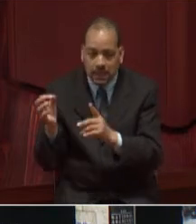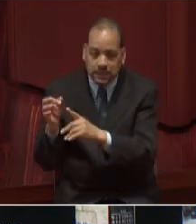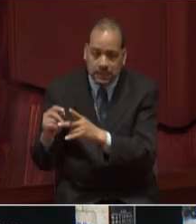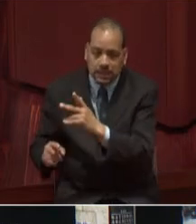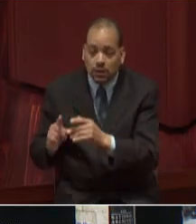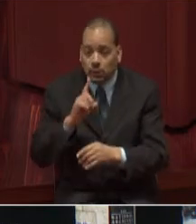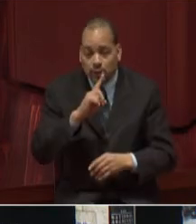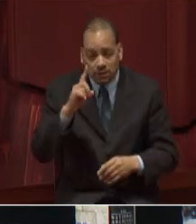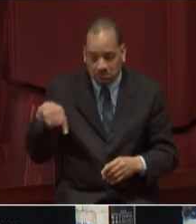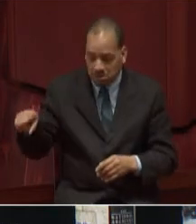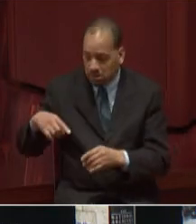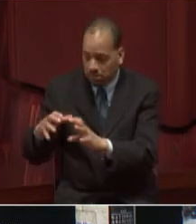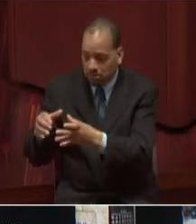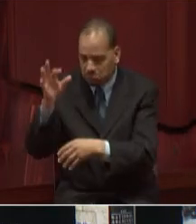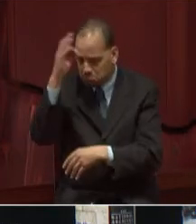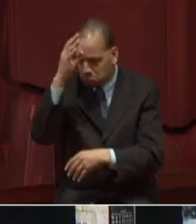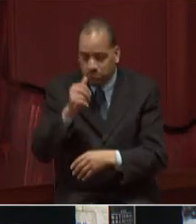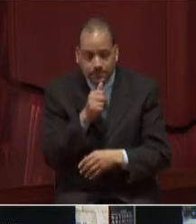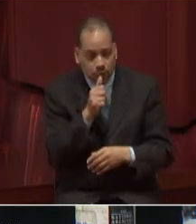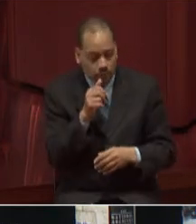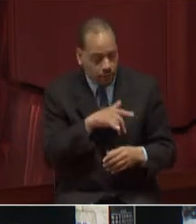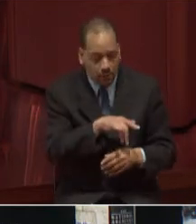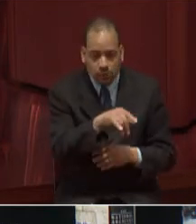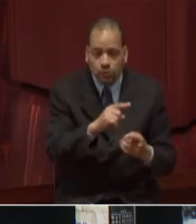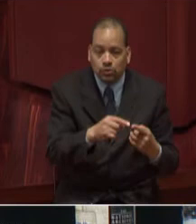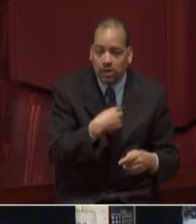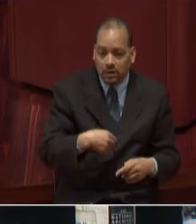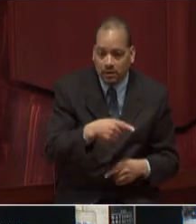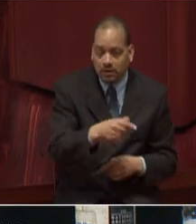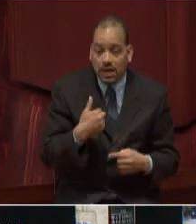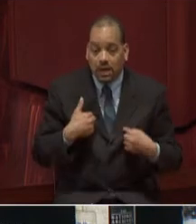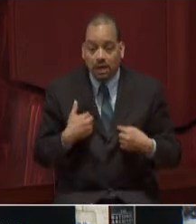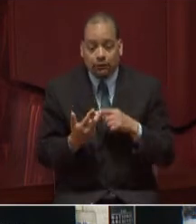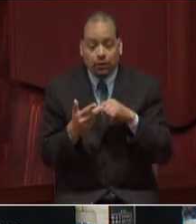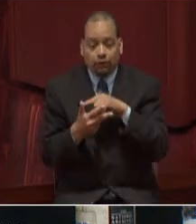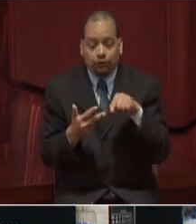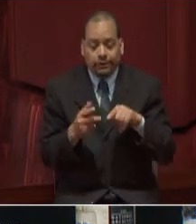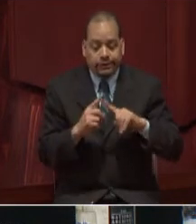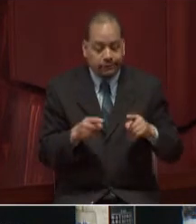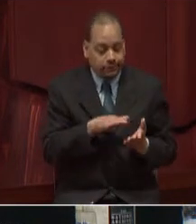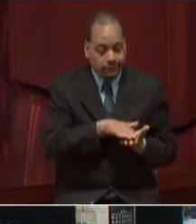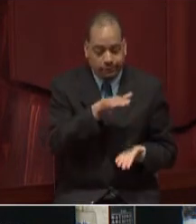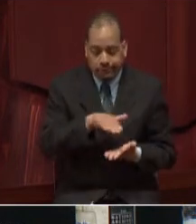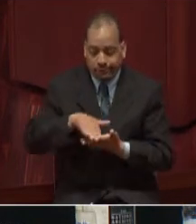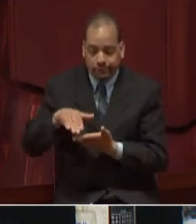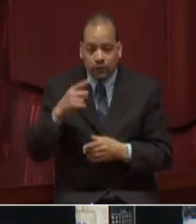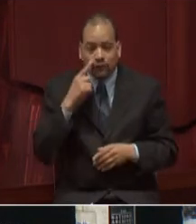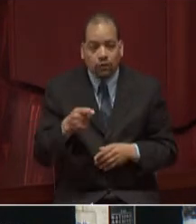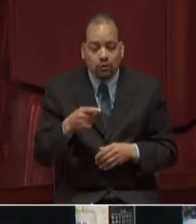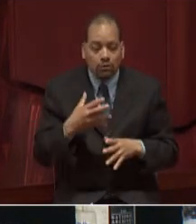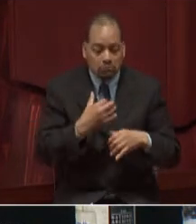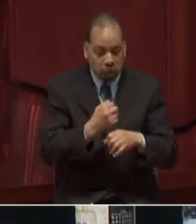was in charge of the briefing books, and I had to keep three different sets of briefing books, one for the four of us, one